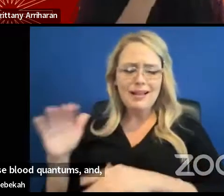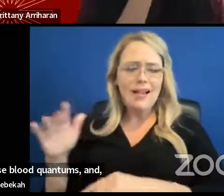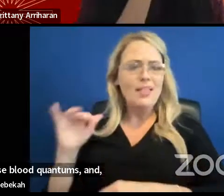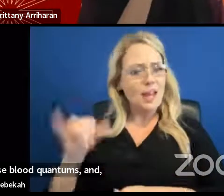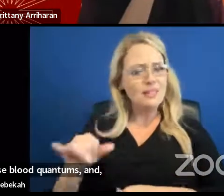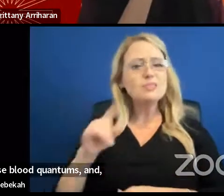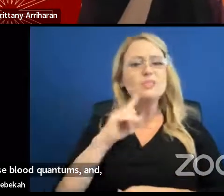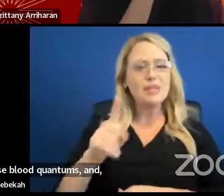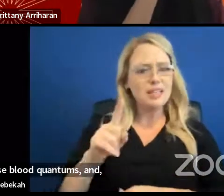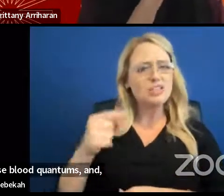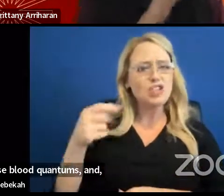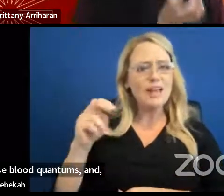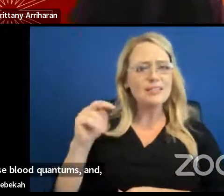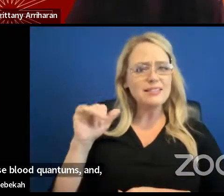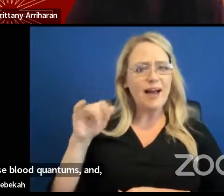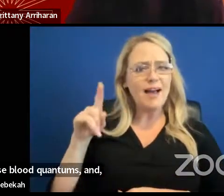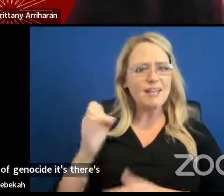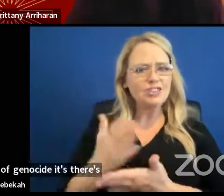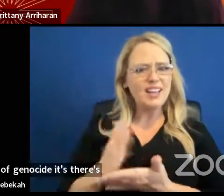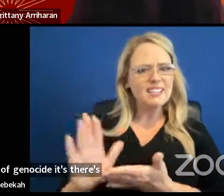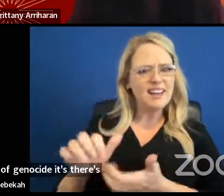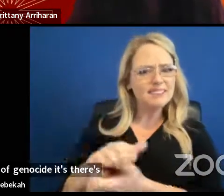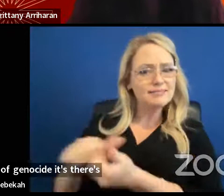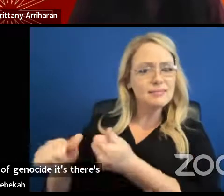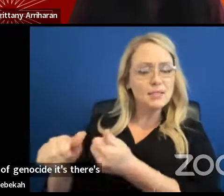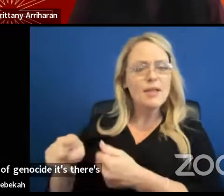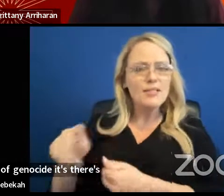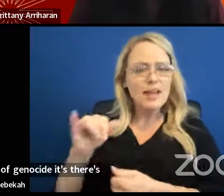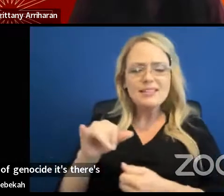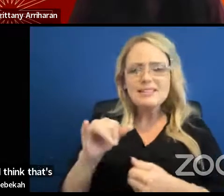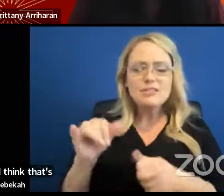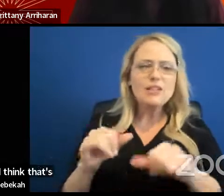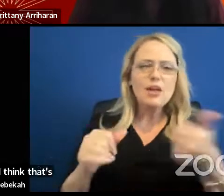It's there's another article, I think, that's called like